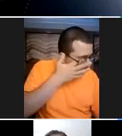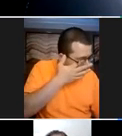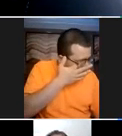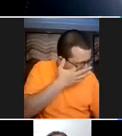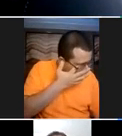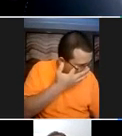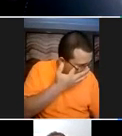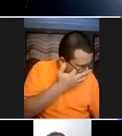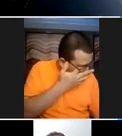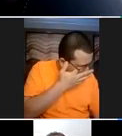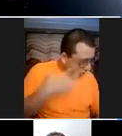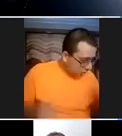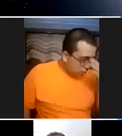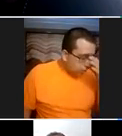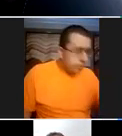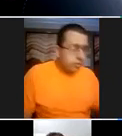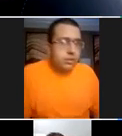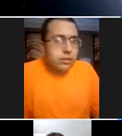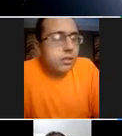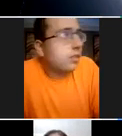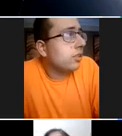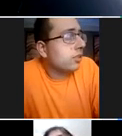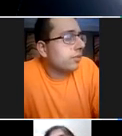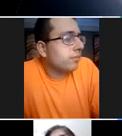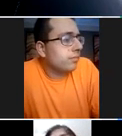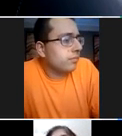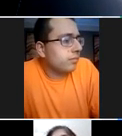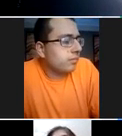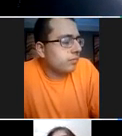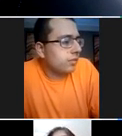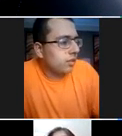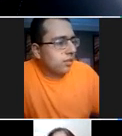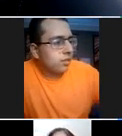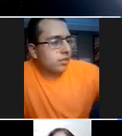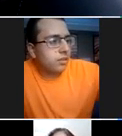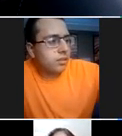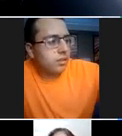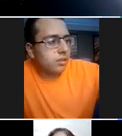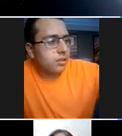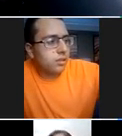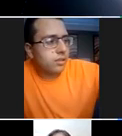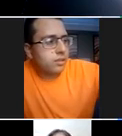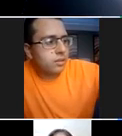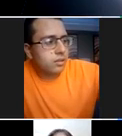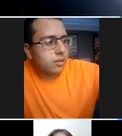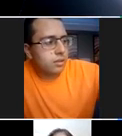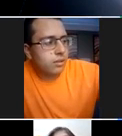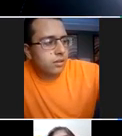that. There's something inside every seed and there's something inside every person, but if you don't nurture that,